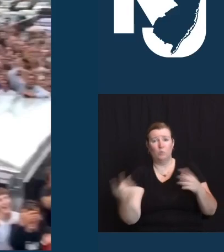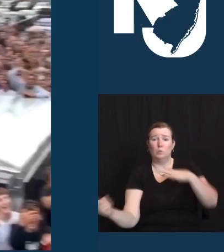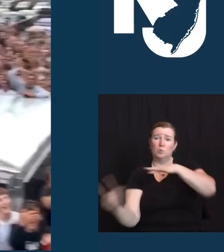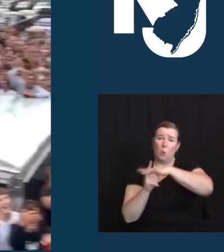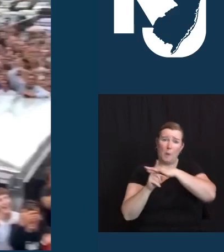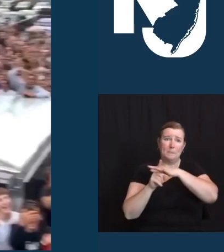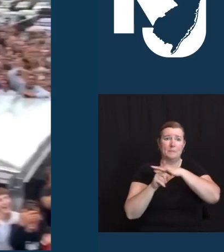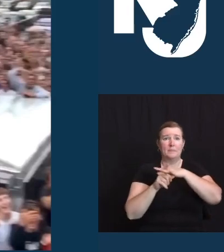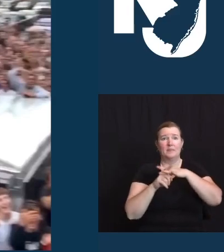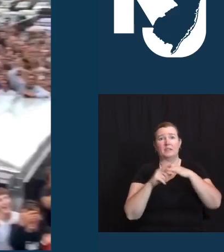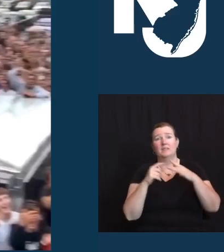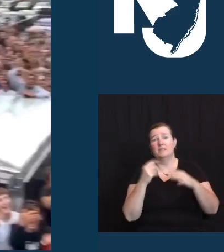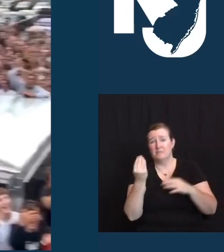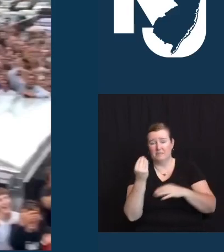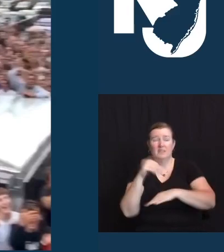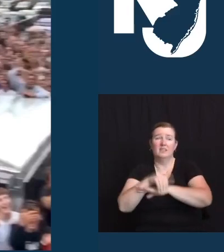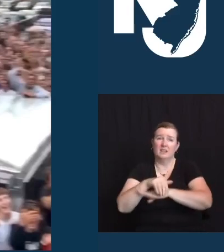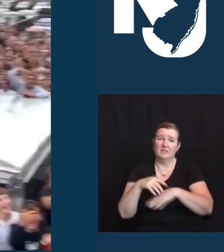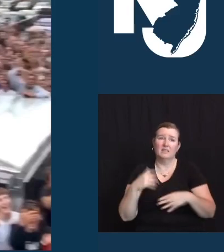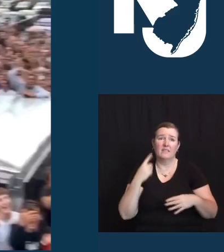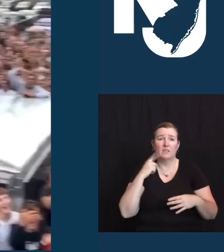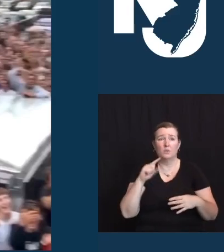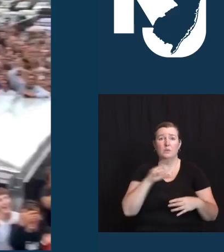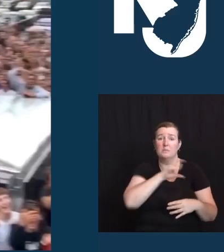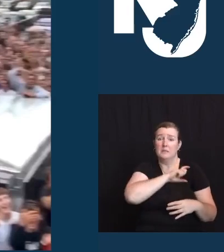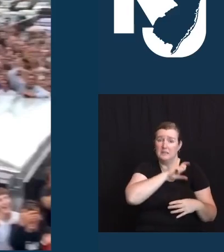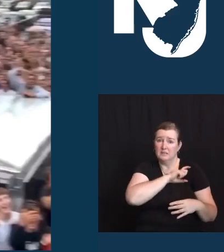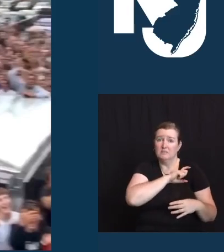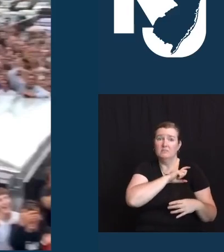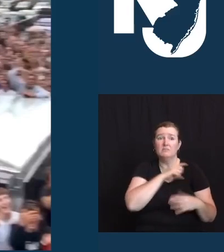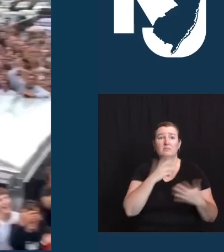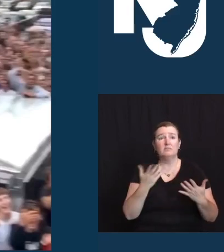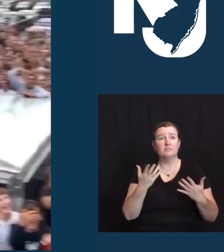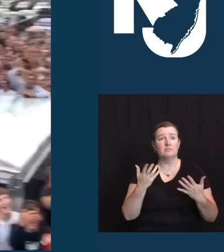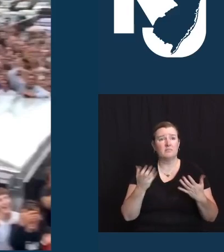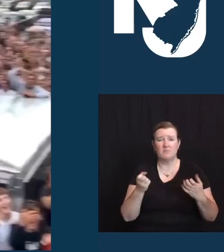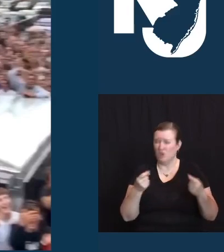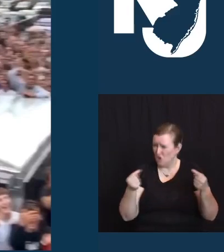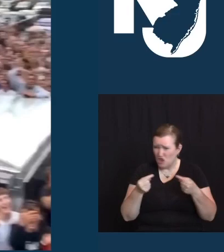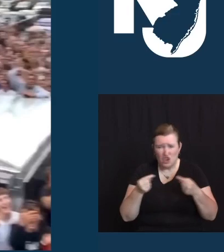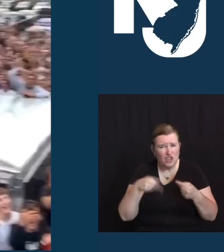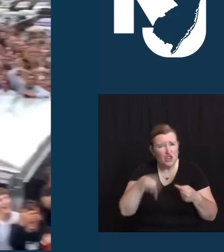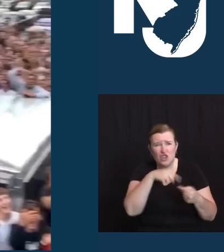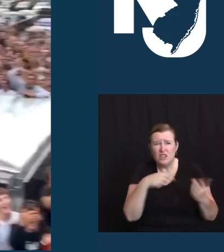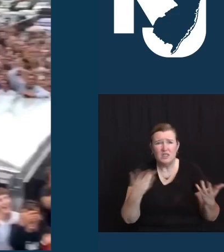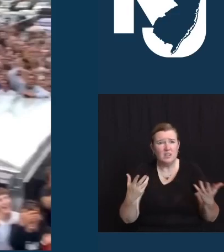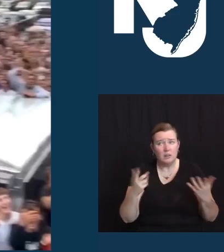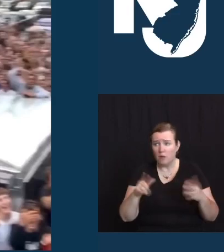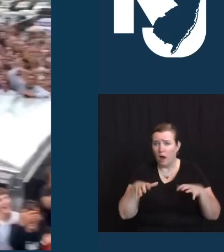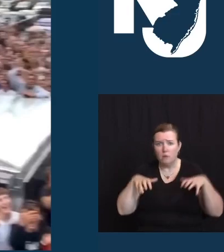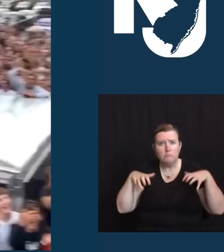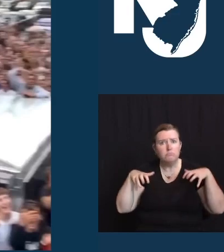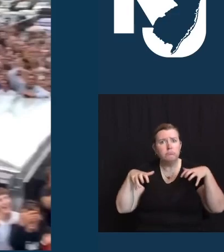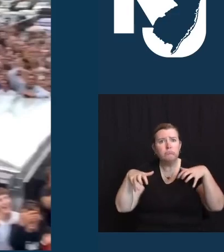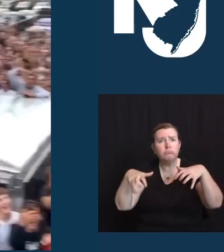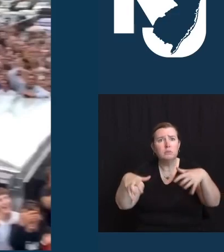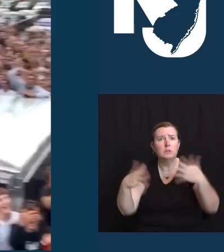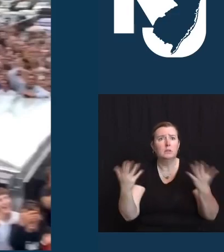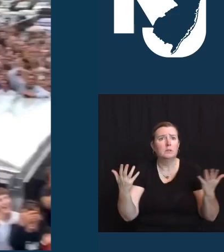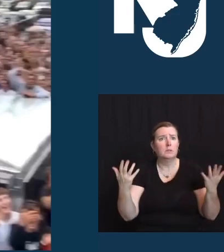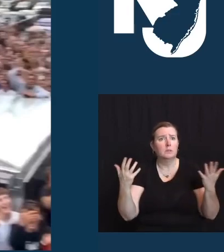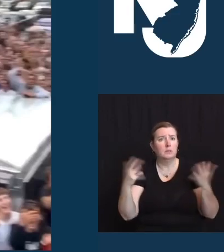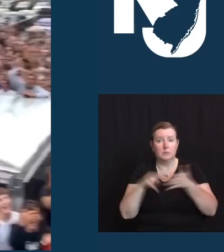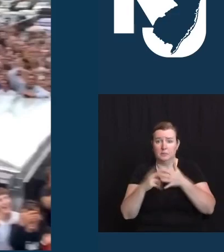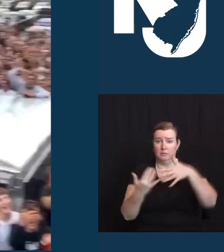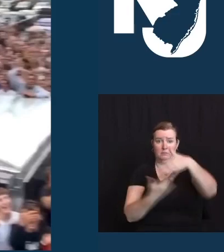put in harm's way, particularly when you look at these crowds. You cannot help be close and up close with folks when